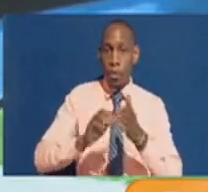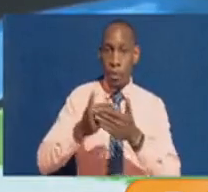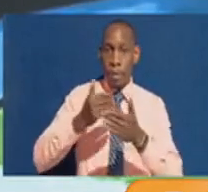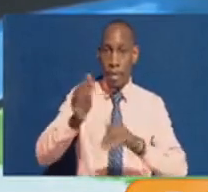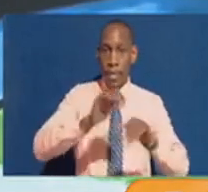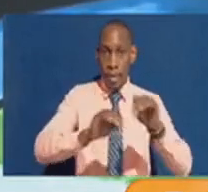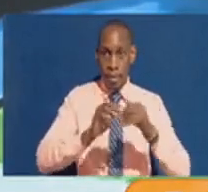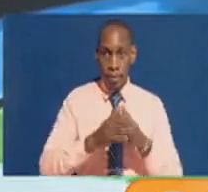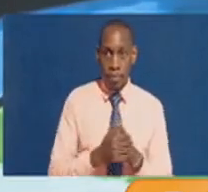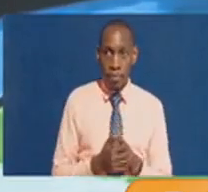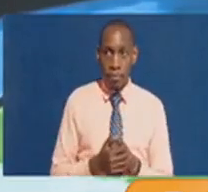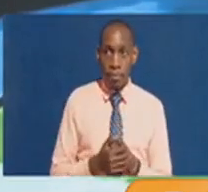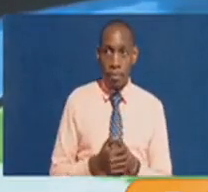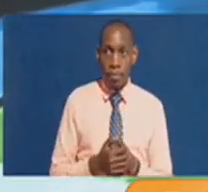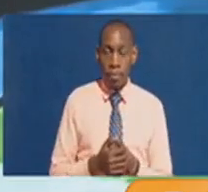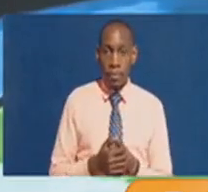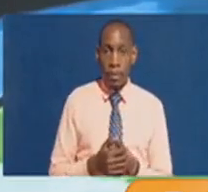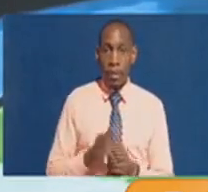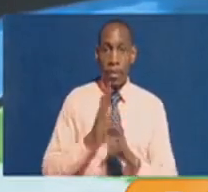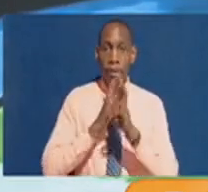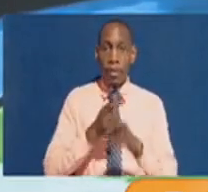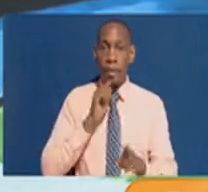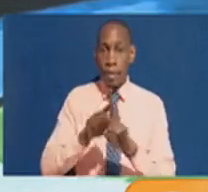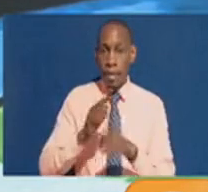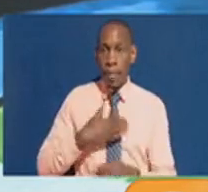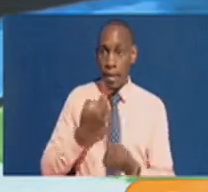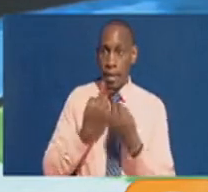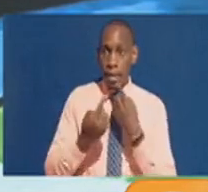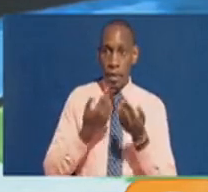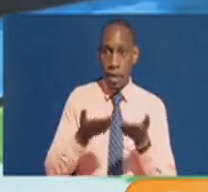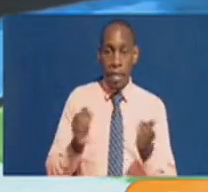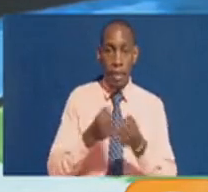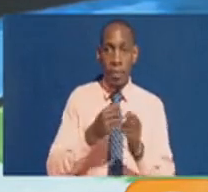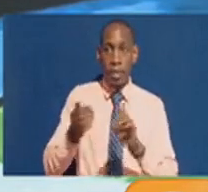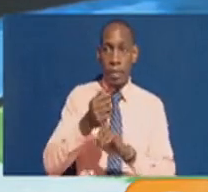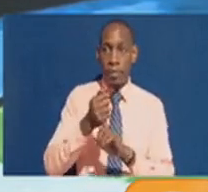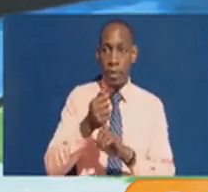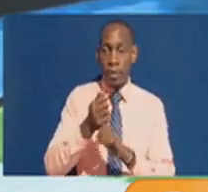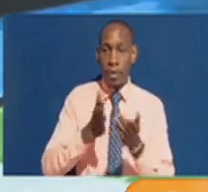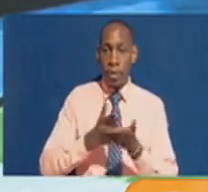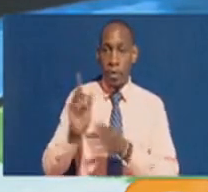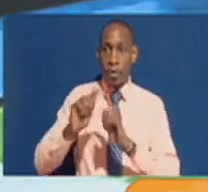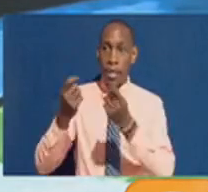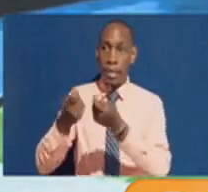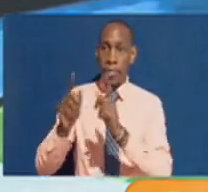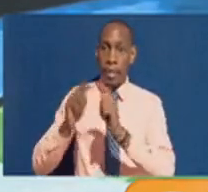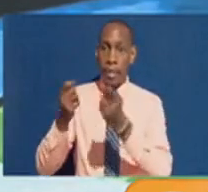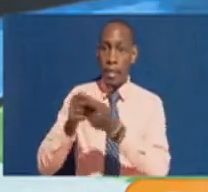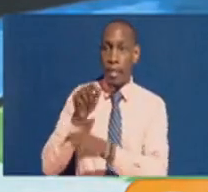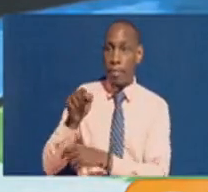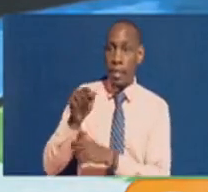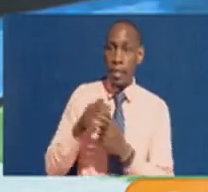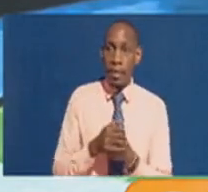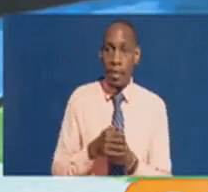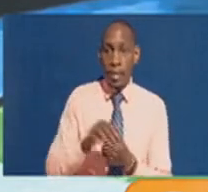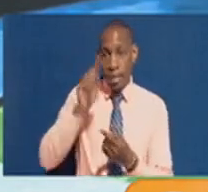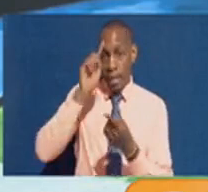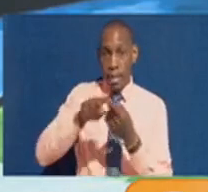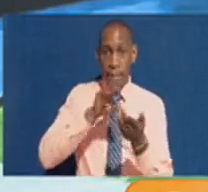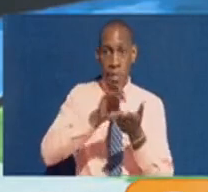election. That outcome that my brother is talking about cannot be achieved through this tribunal. This tribunal is for the